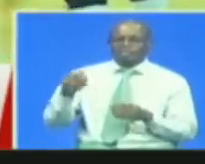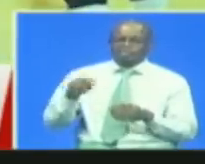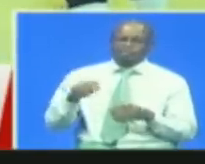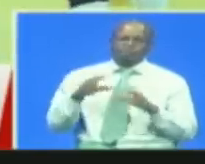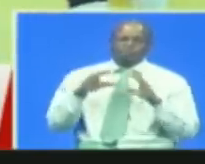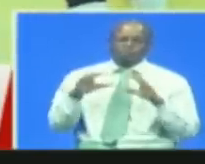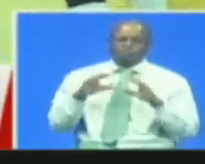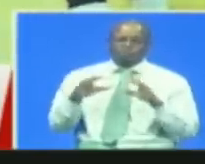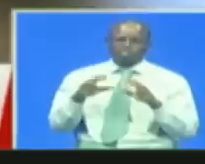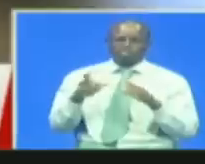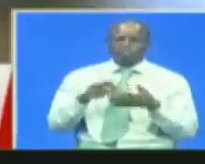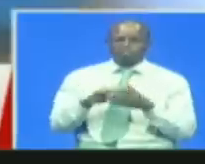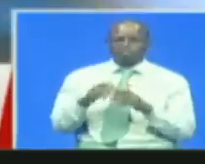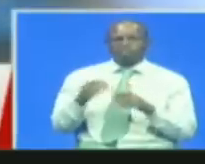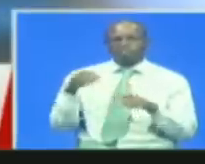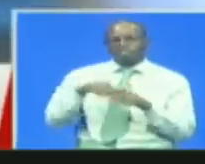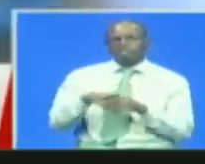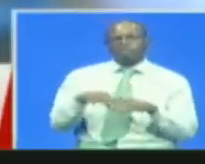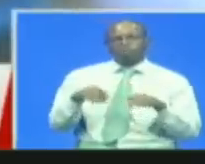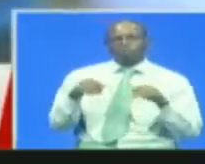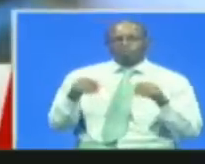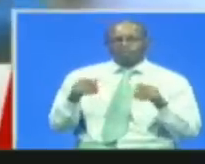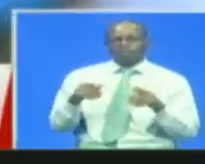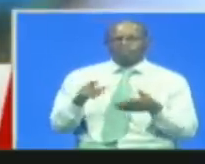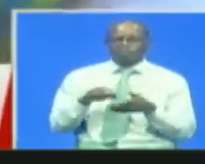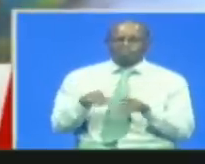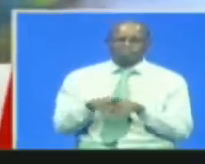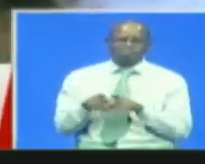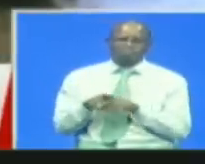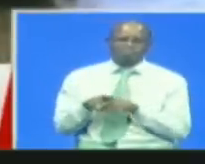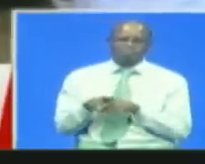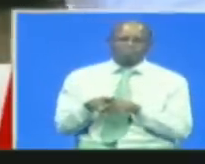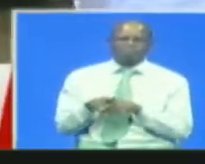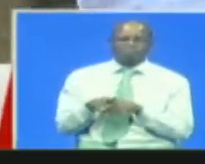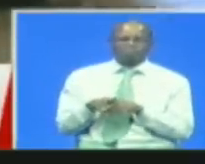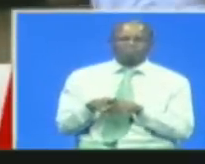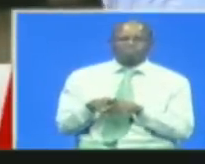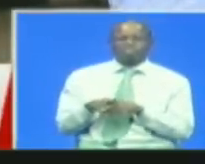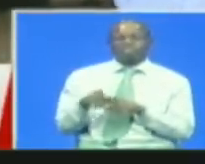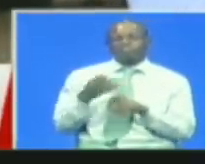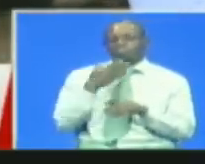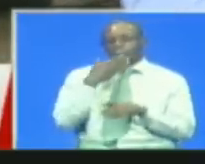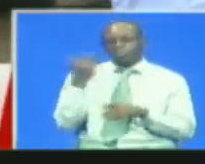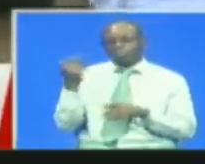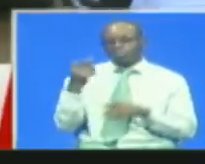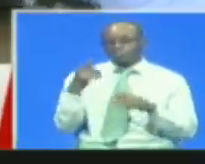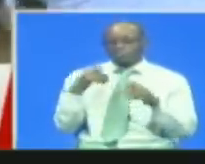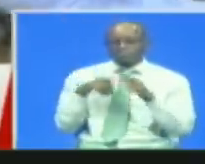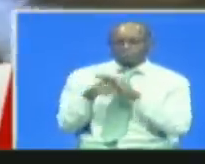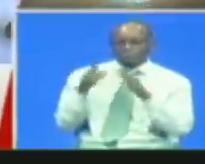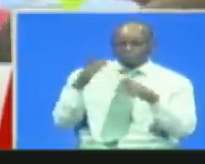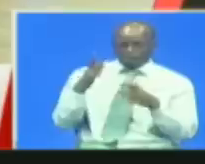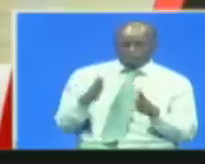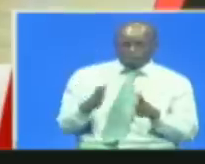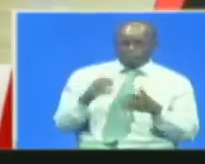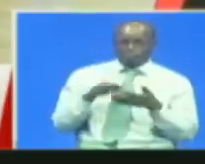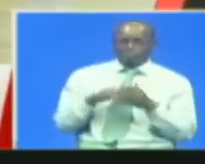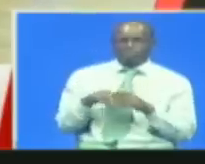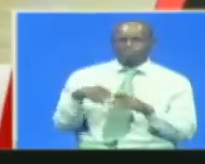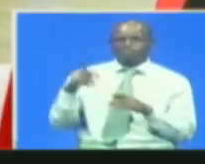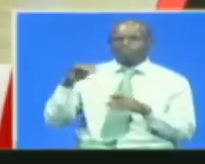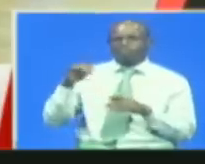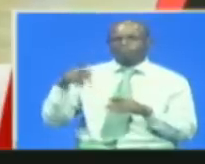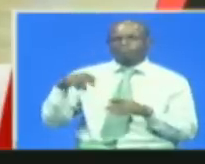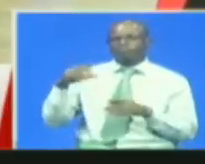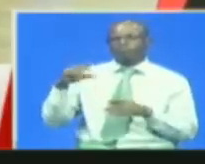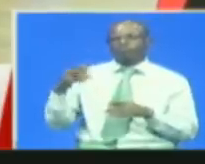Barasa in the qualifiers, also included Africa Club Championship best attacker Sharon Chepchumba in his final squad of 12 players. The trio of